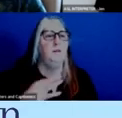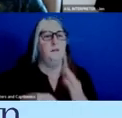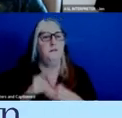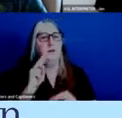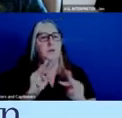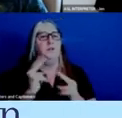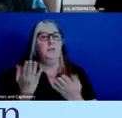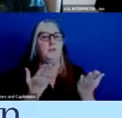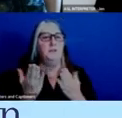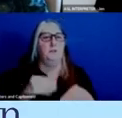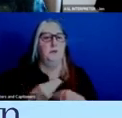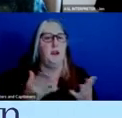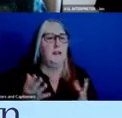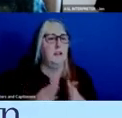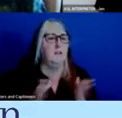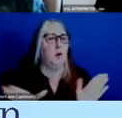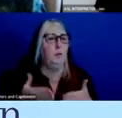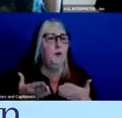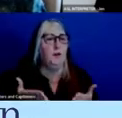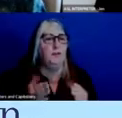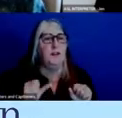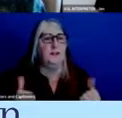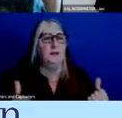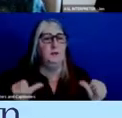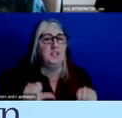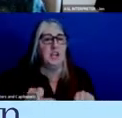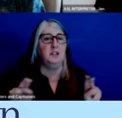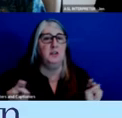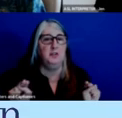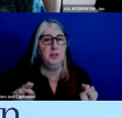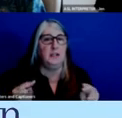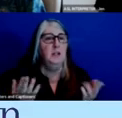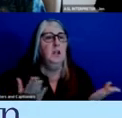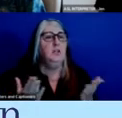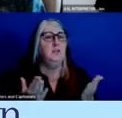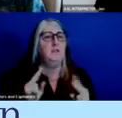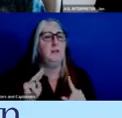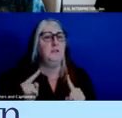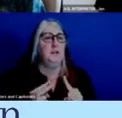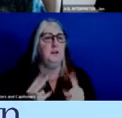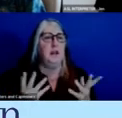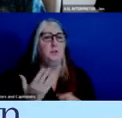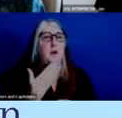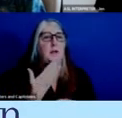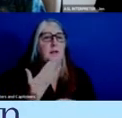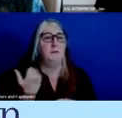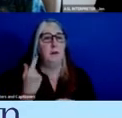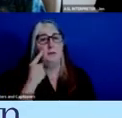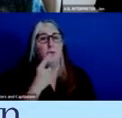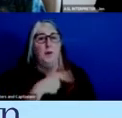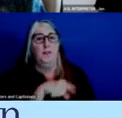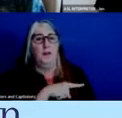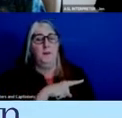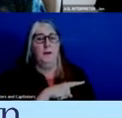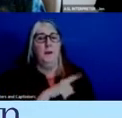Instead of viewing services provided as an open offer that can be rejected neutrally, services are viewed as what is